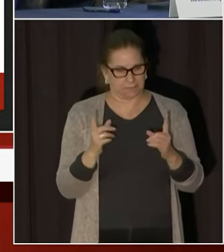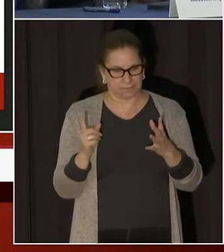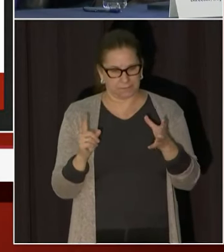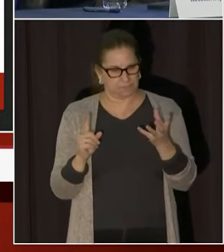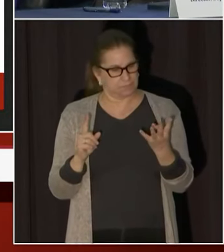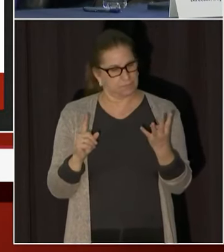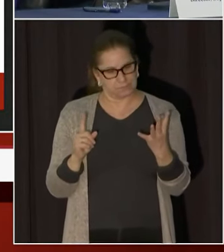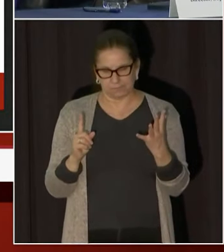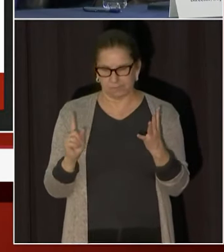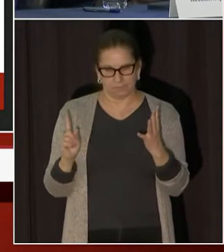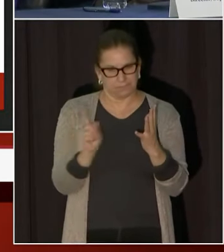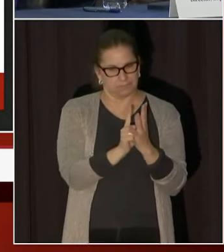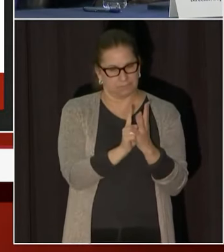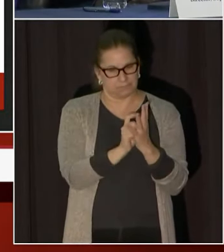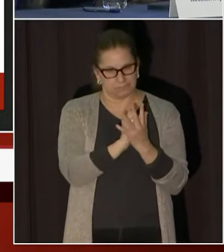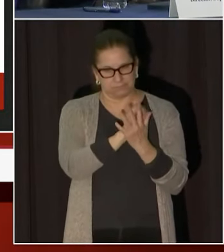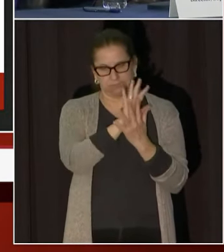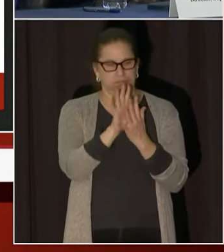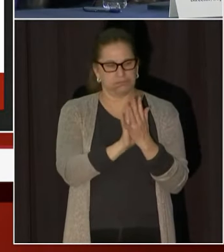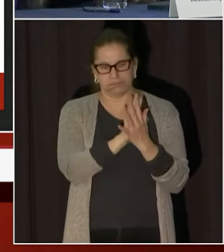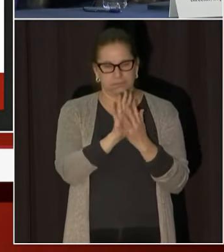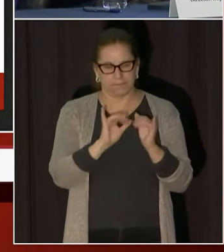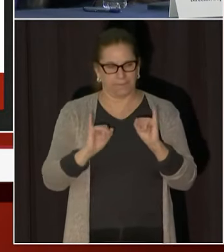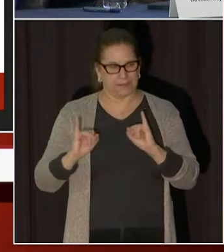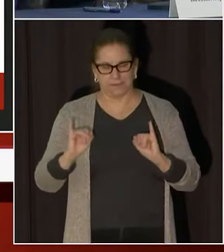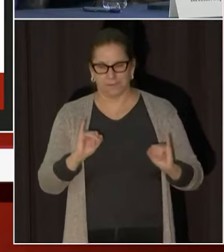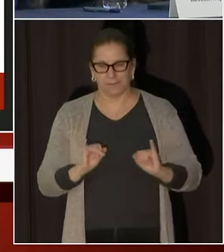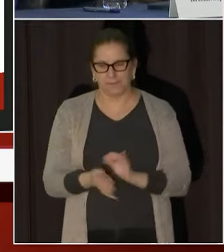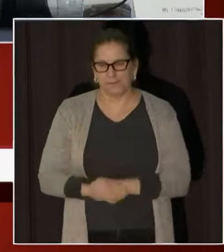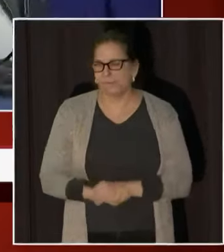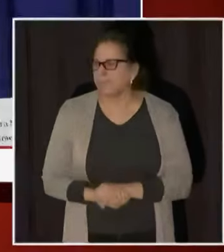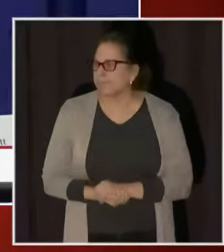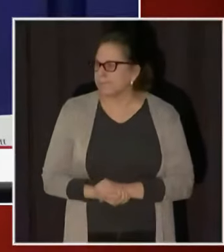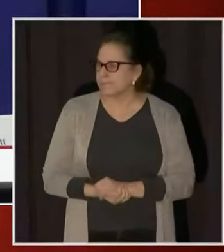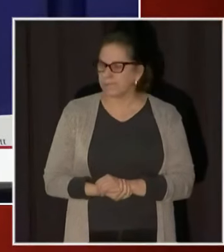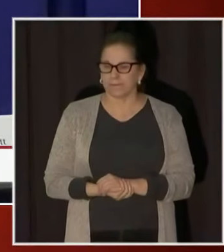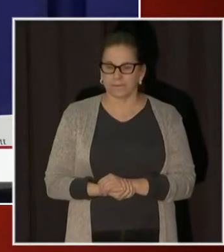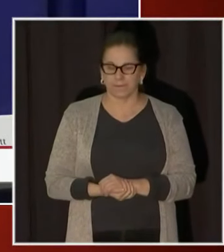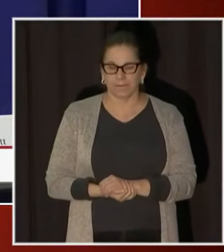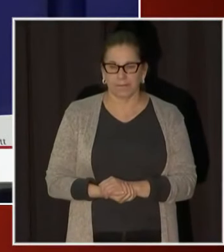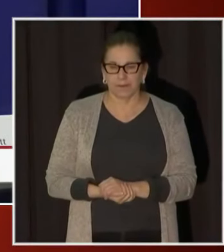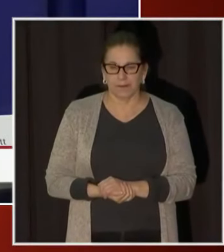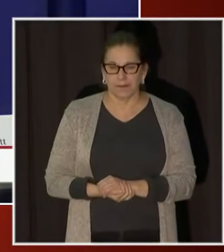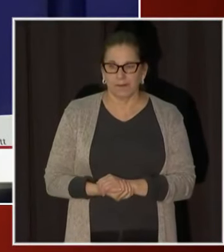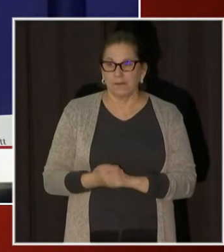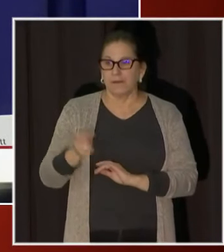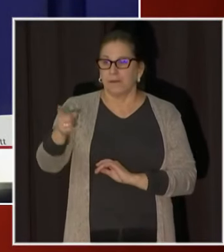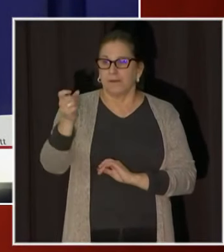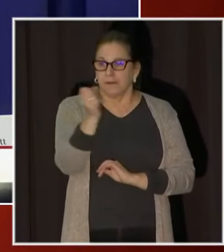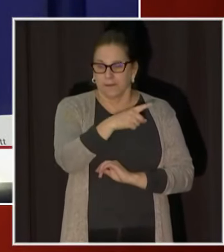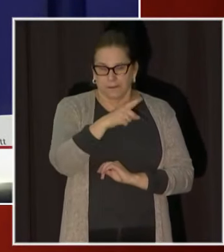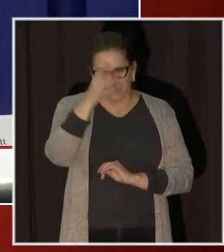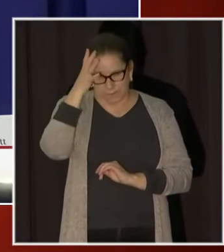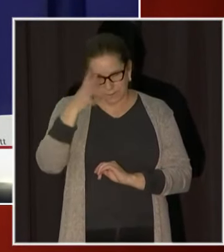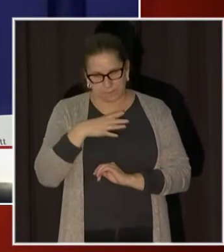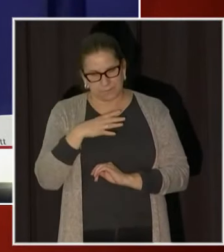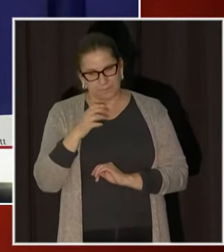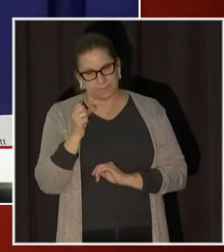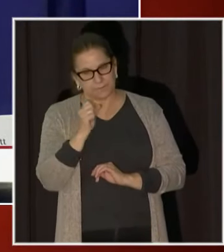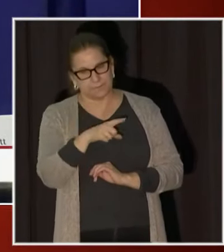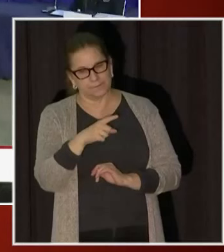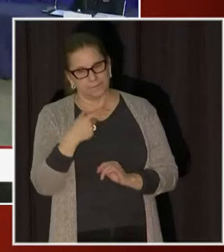Seagraves? So can I ask about the 16th Street Heights and the Columbia Heights? Can you tell us why you